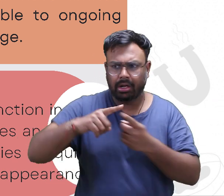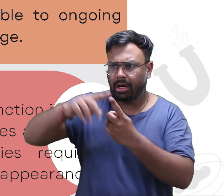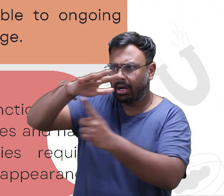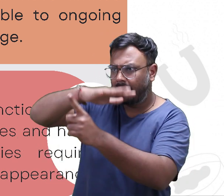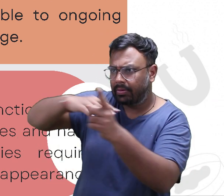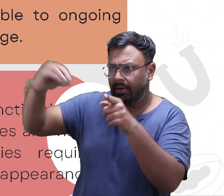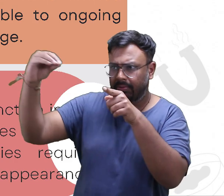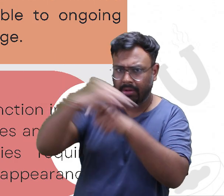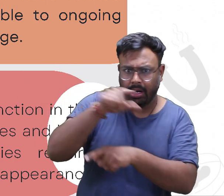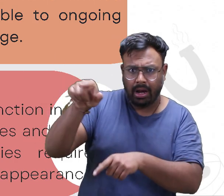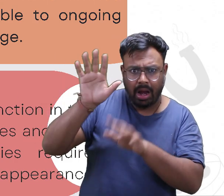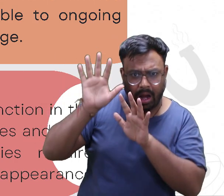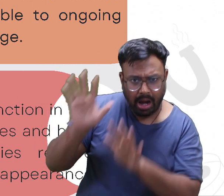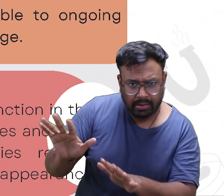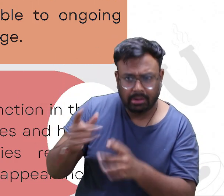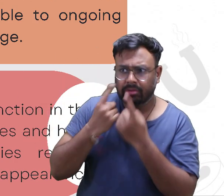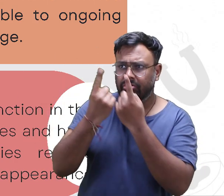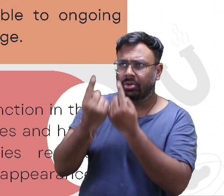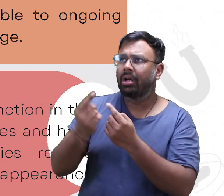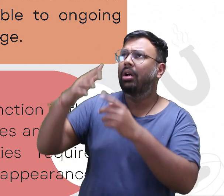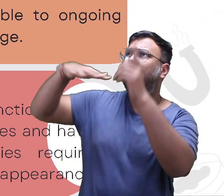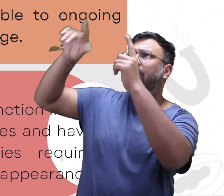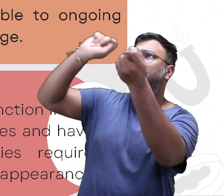Vulnerable species are particularly